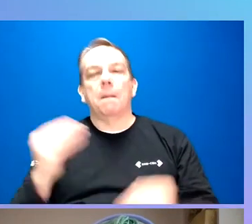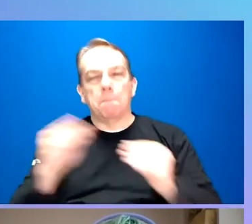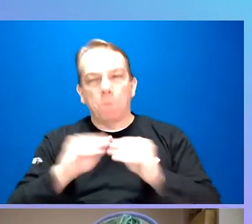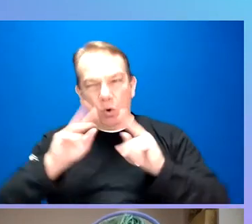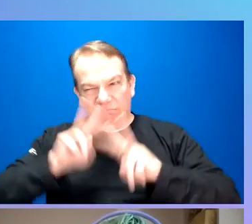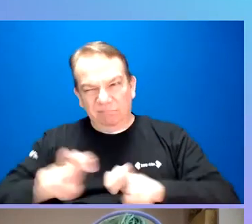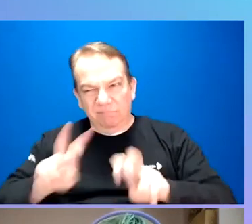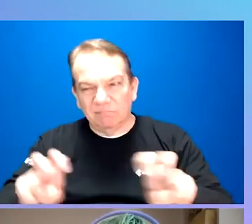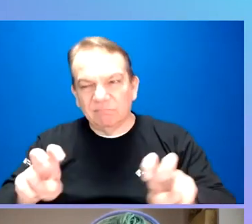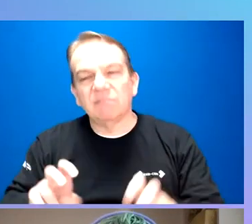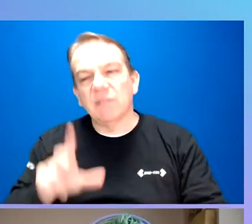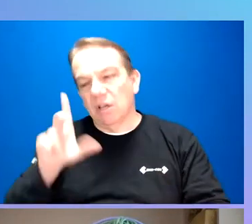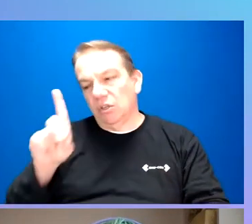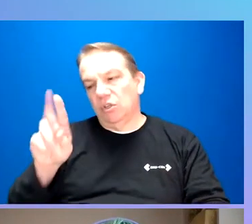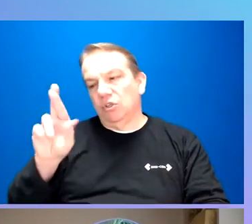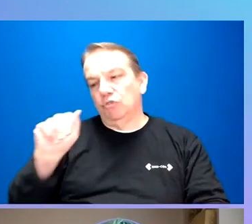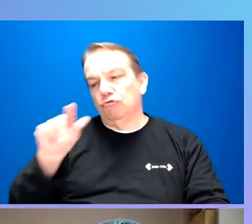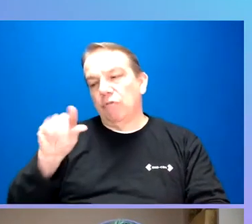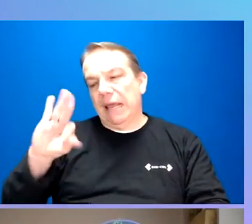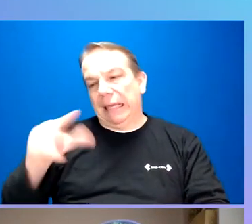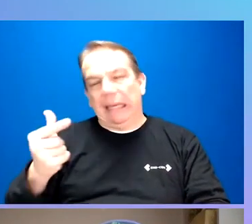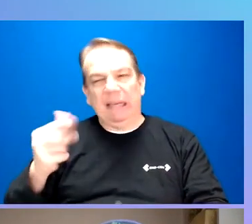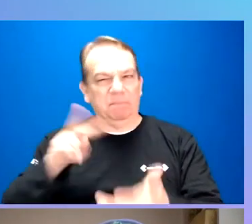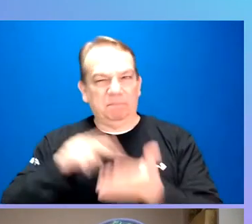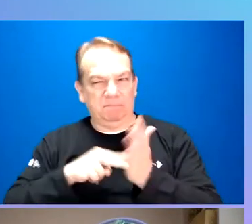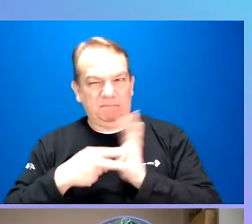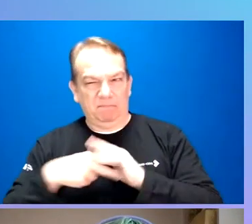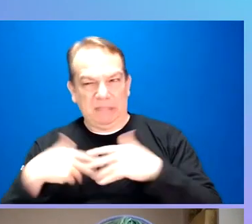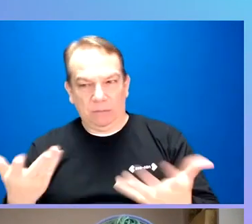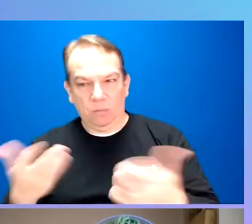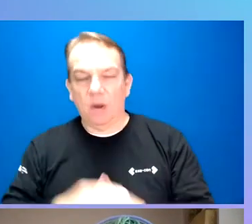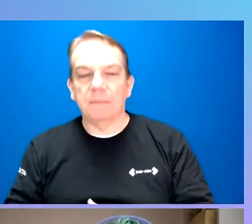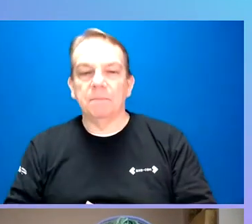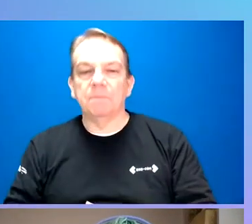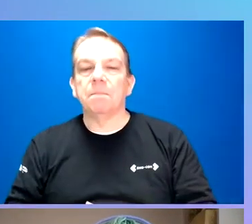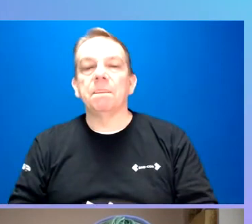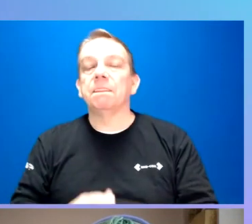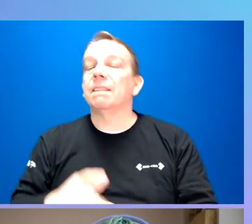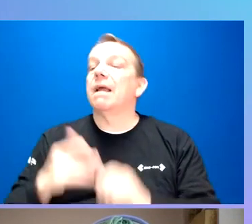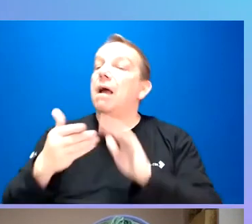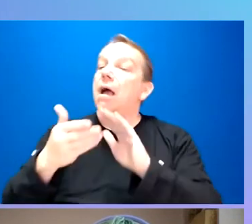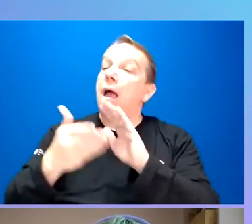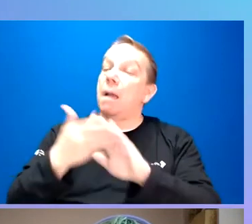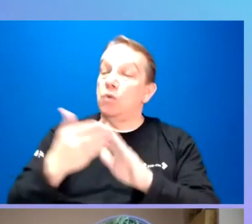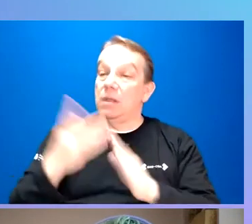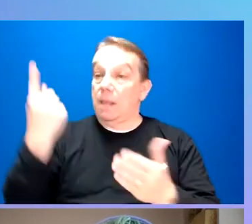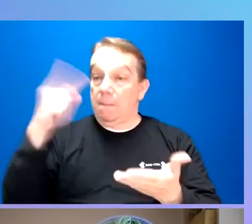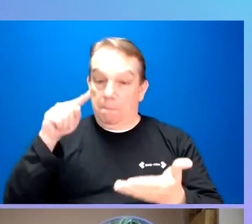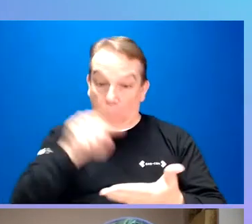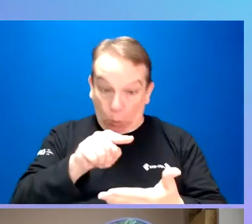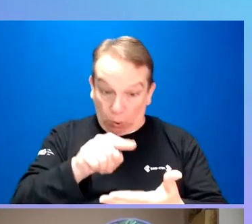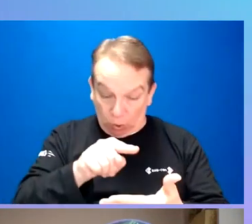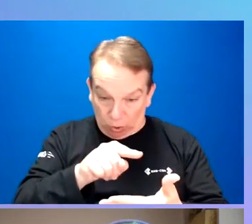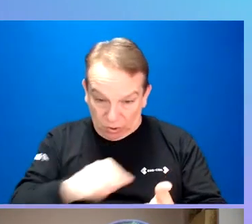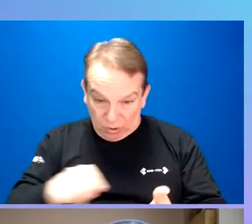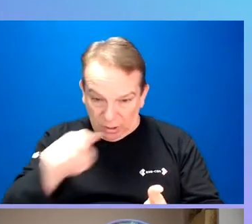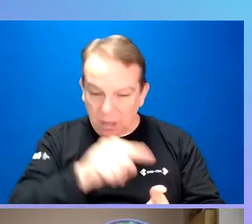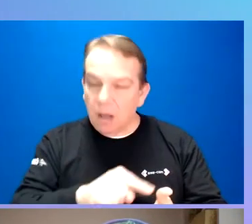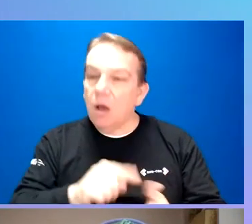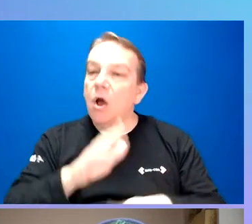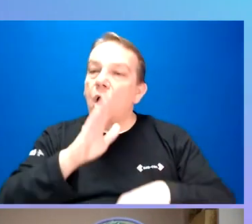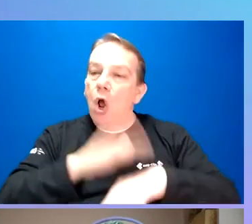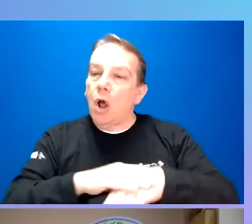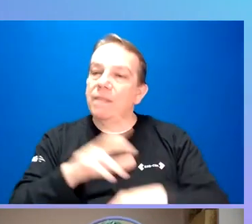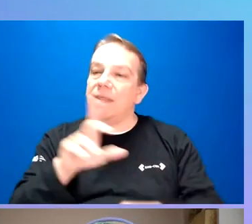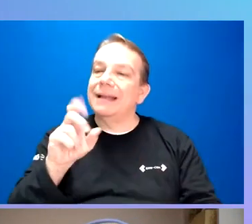what exactly dragging is. So, dragging is defined as an operation where the pointer engages with an element on the down